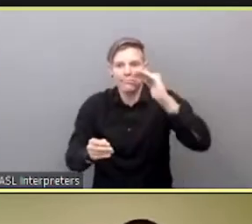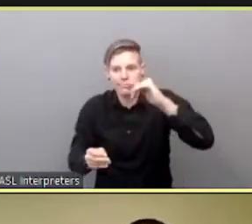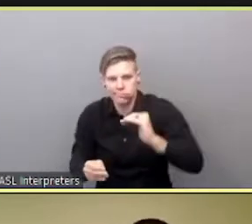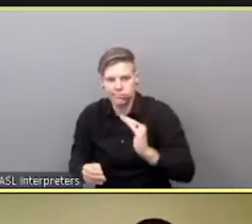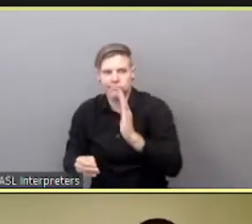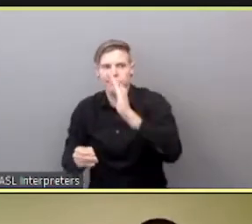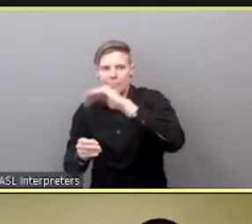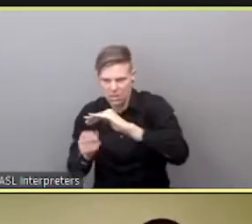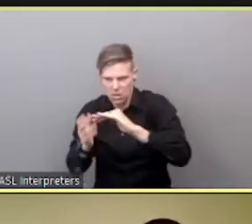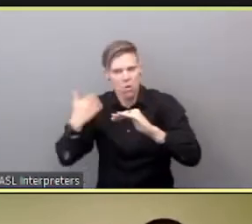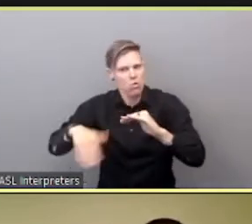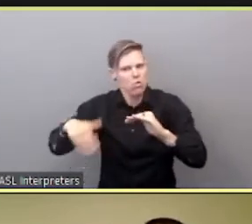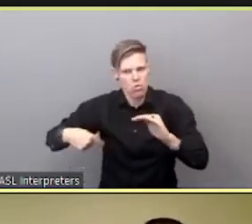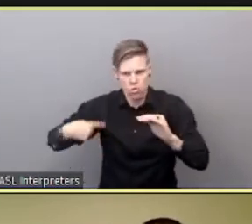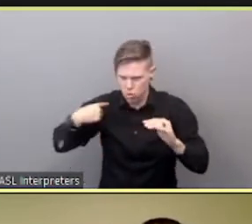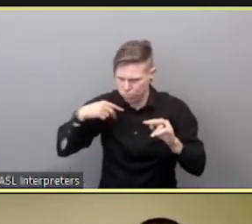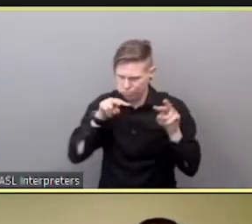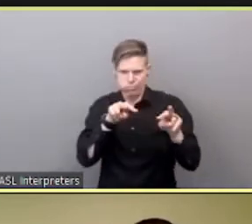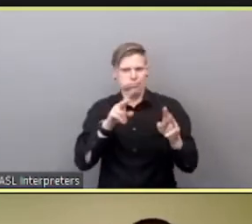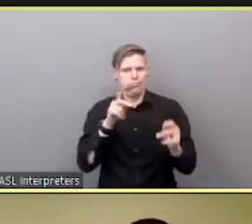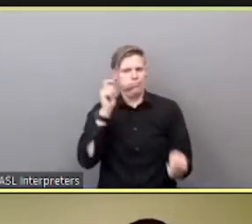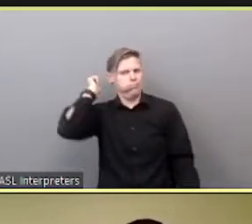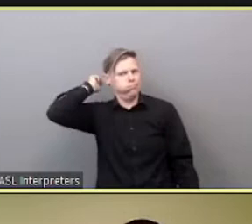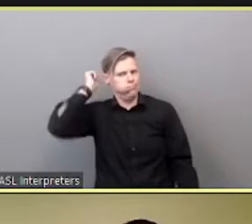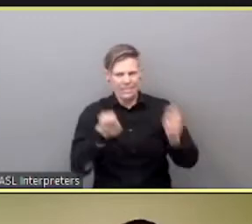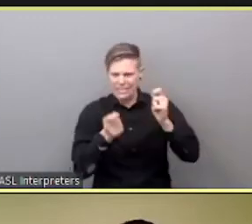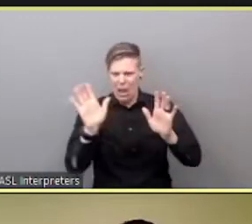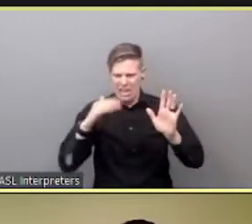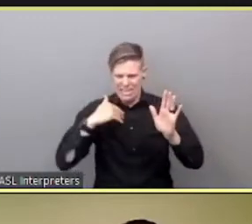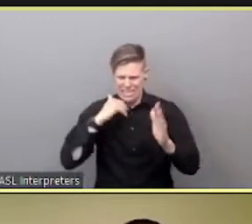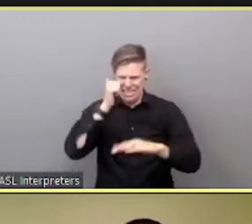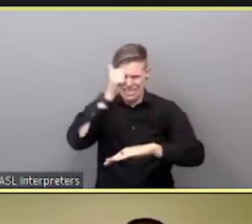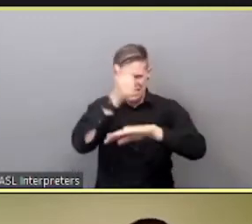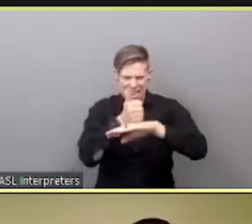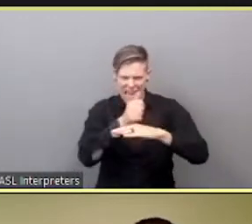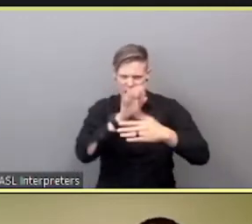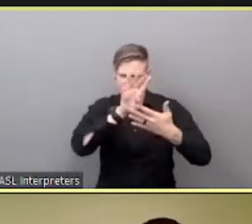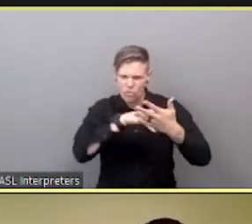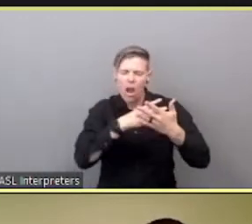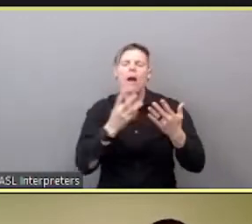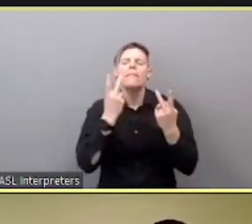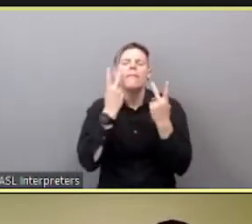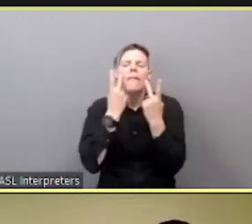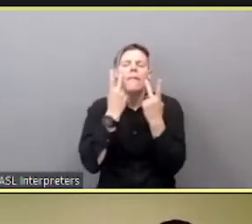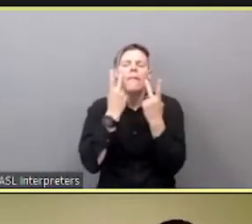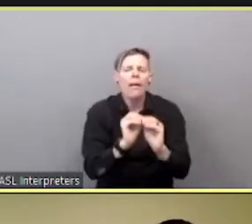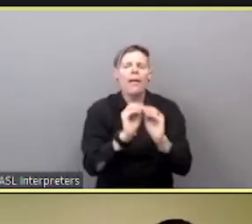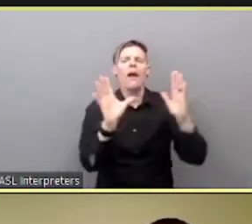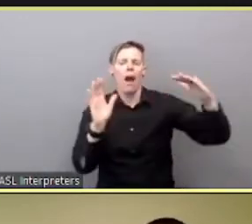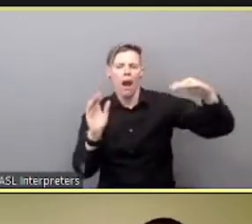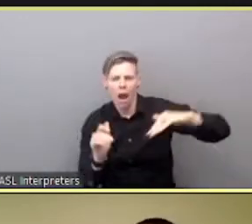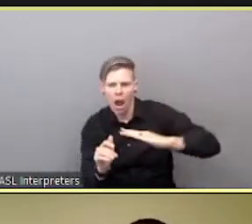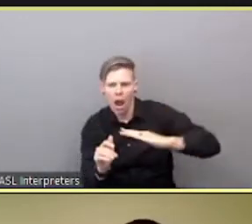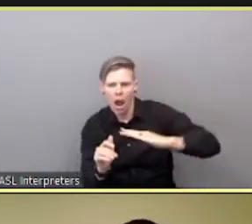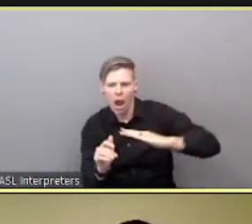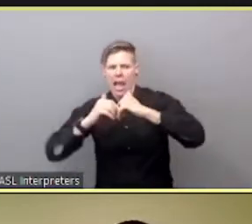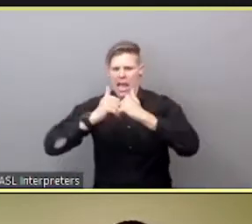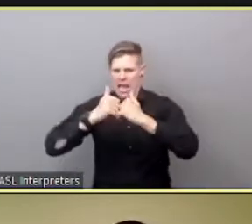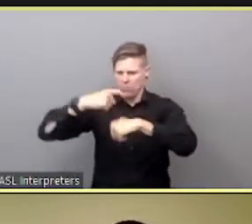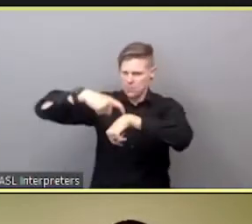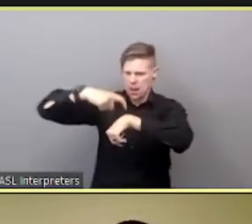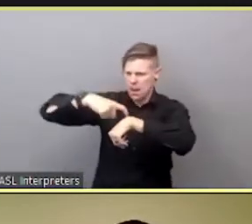of where they ended up programmatically and whether or not they're counted here as a claimant who is in fact